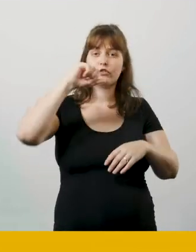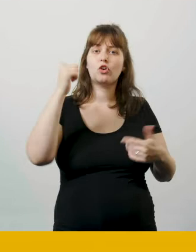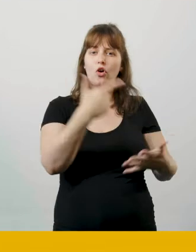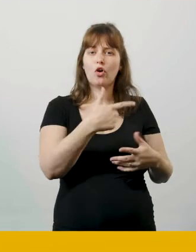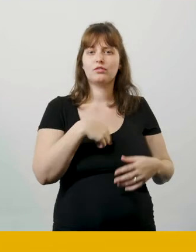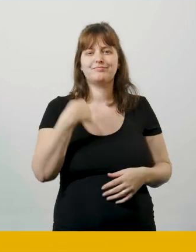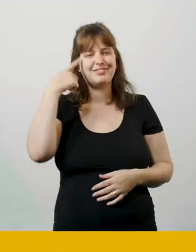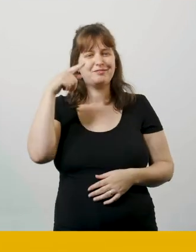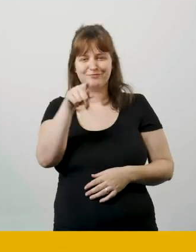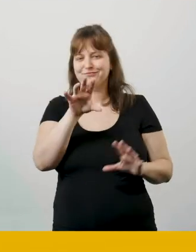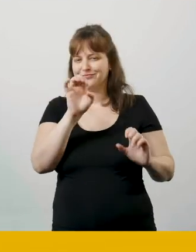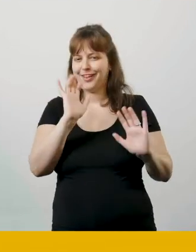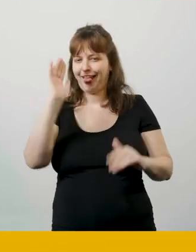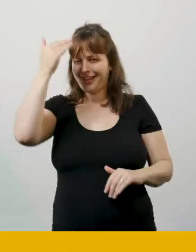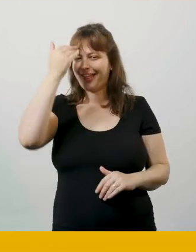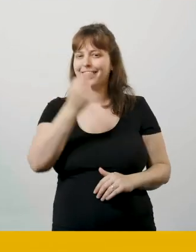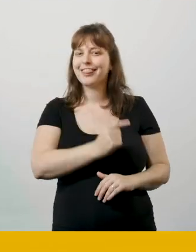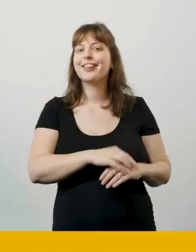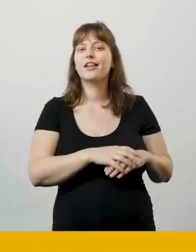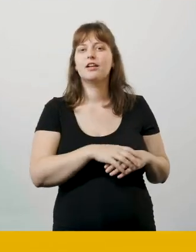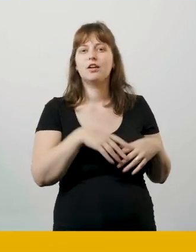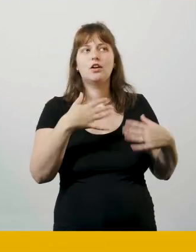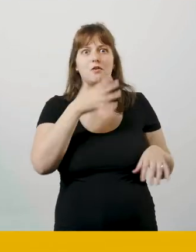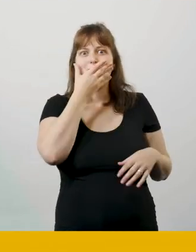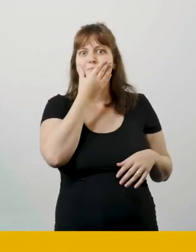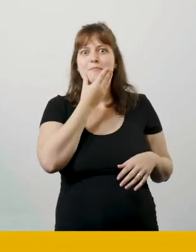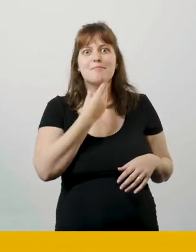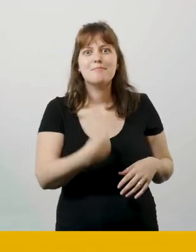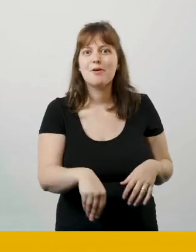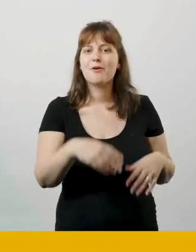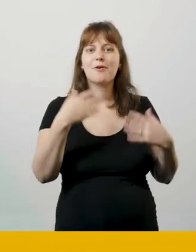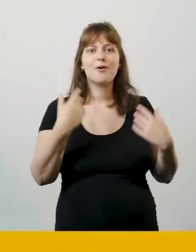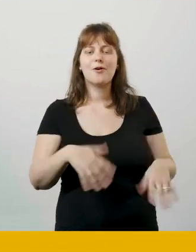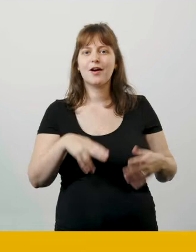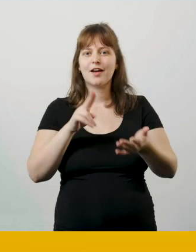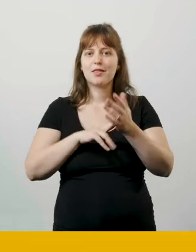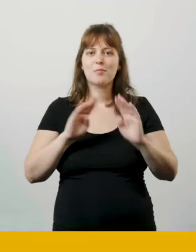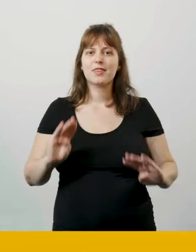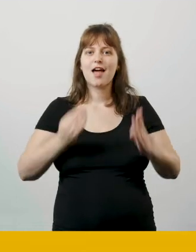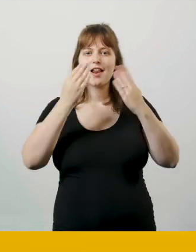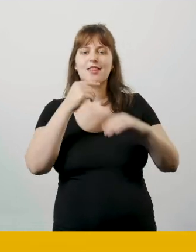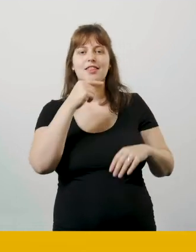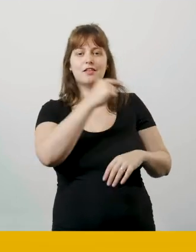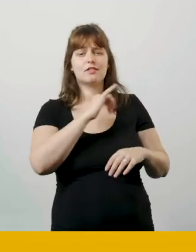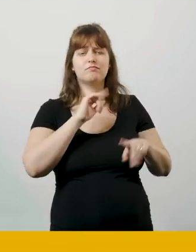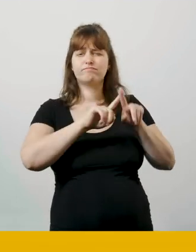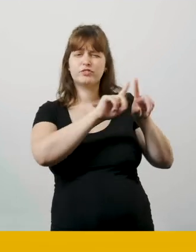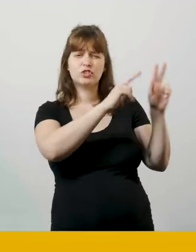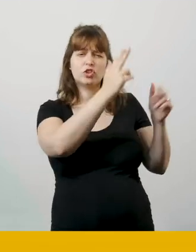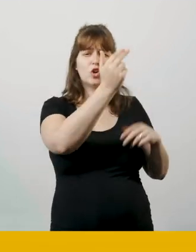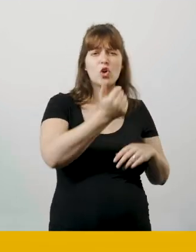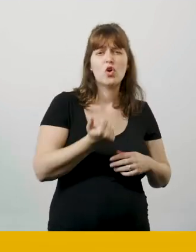already have seen it. It's extremely beautiful, extremely fashionable. It comes in all colors and